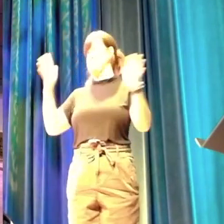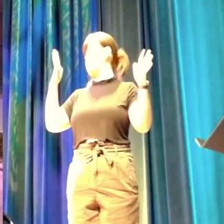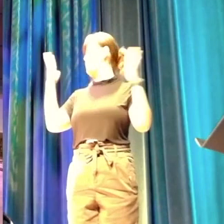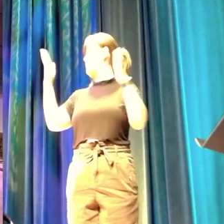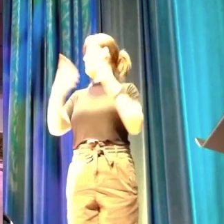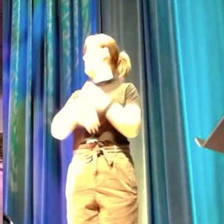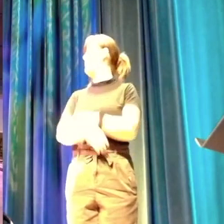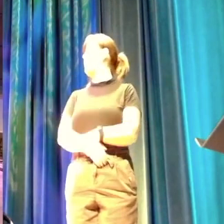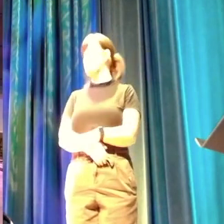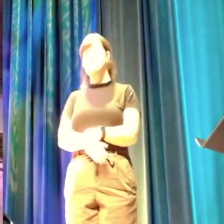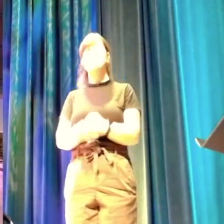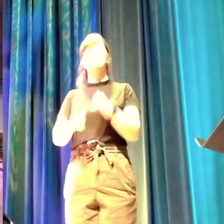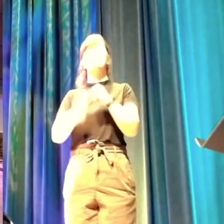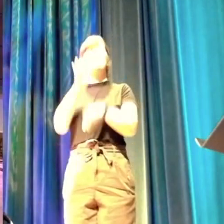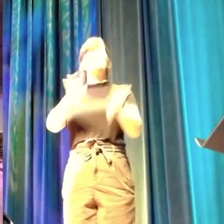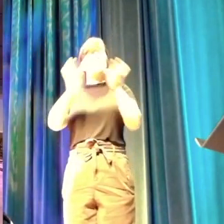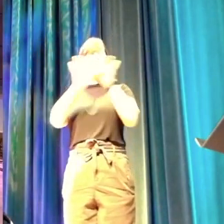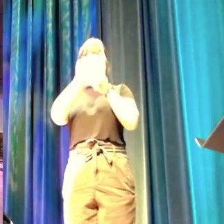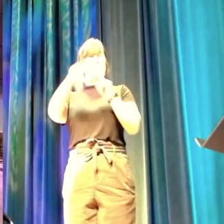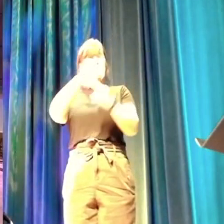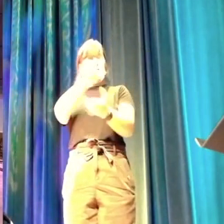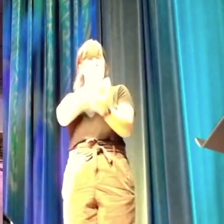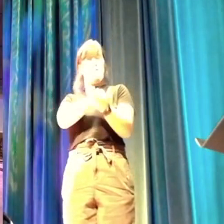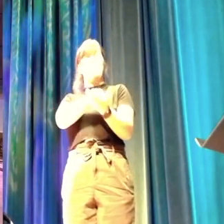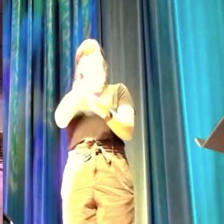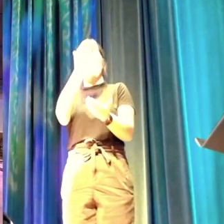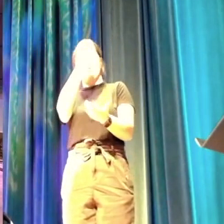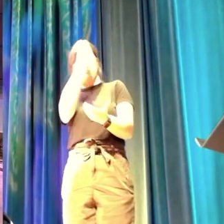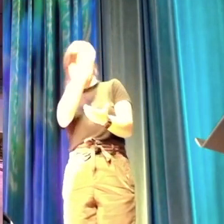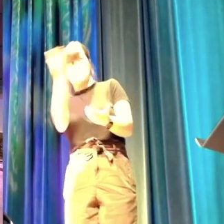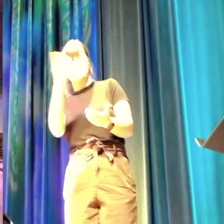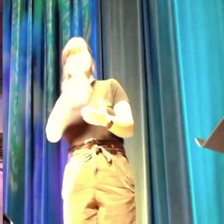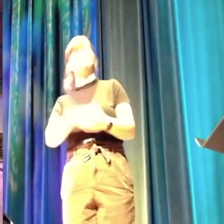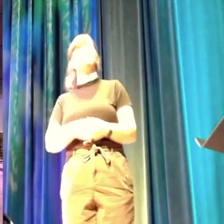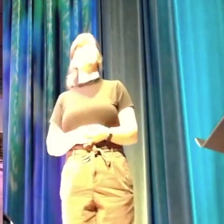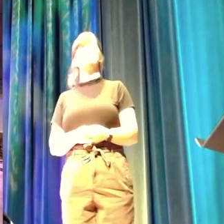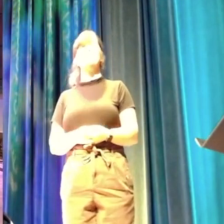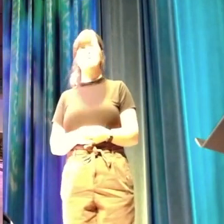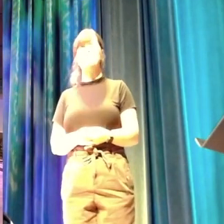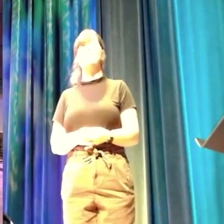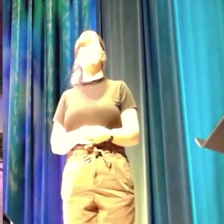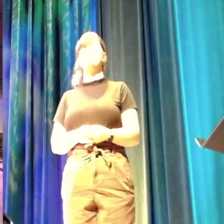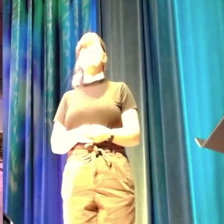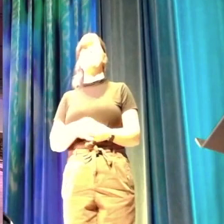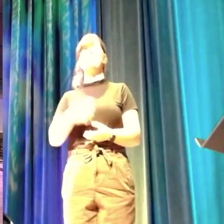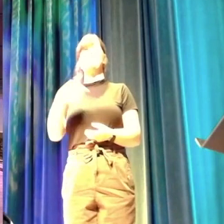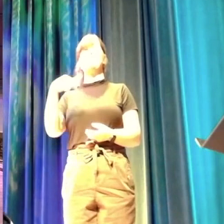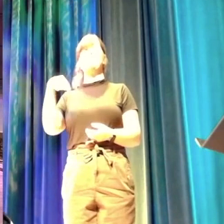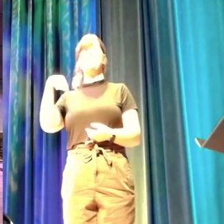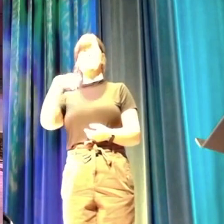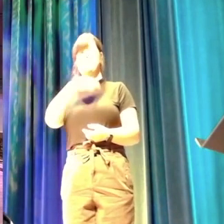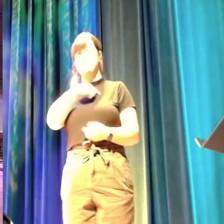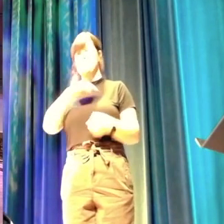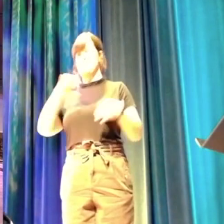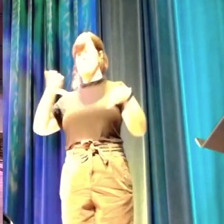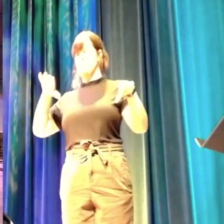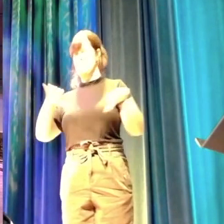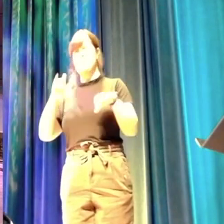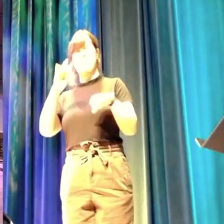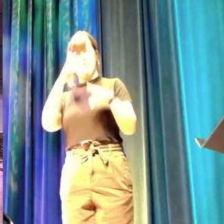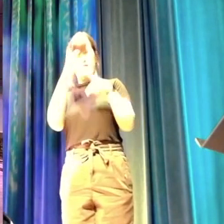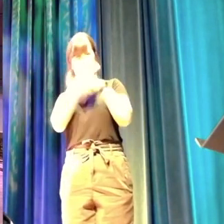But the most important thing I want you to remember is that those efforts, if you do the